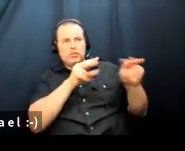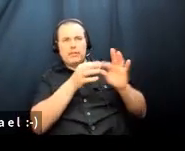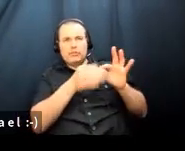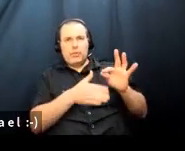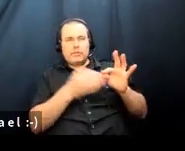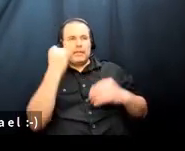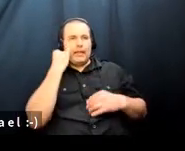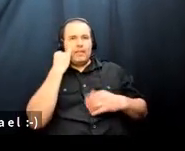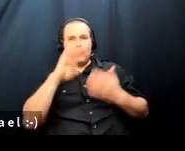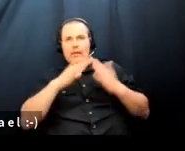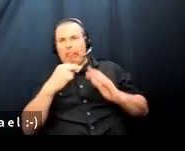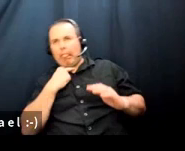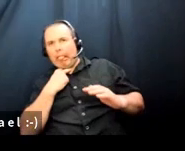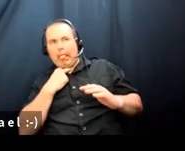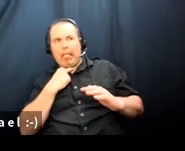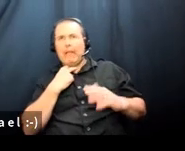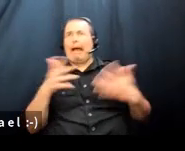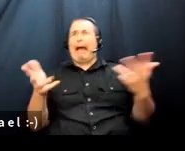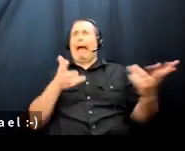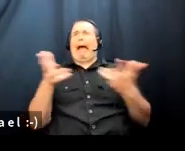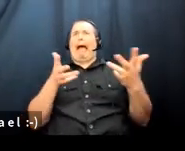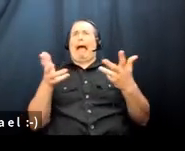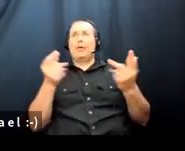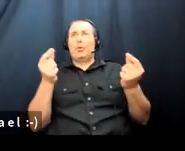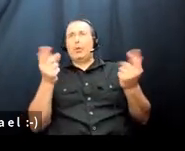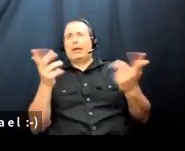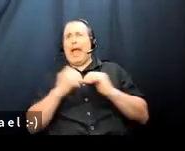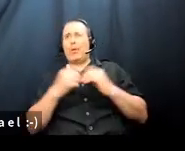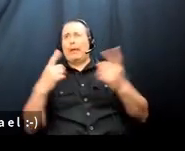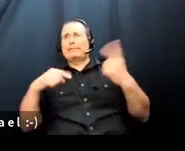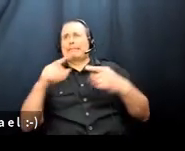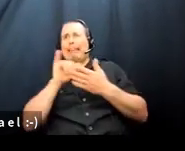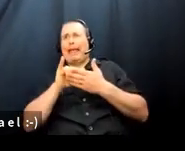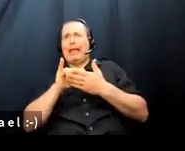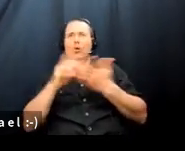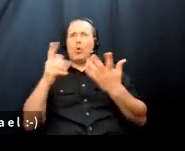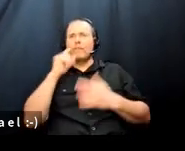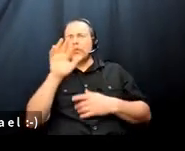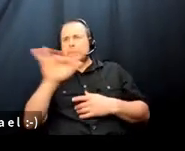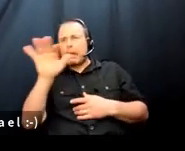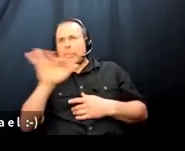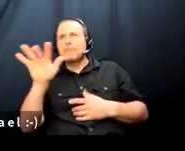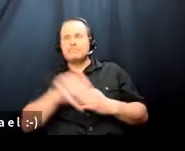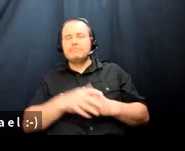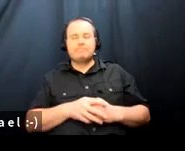case they get stuck and are like, how do I sign that? Or for spelling of